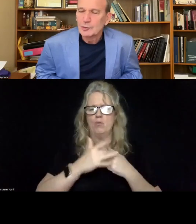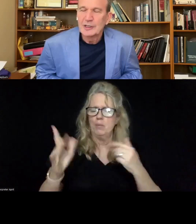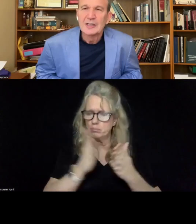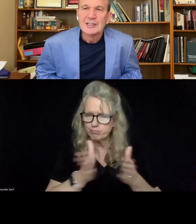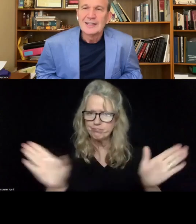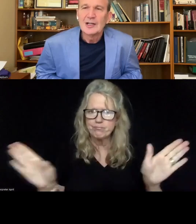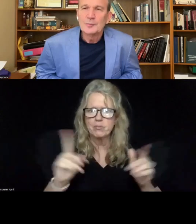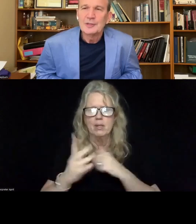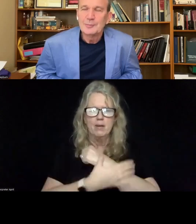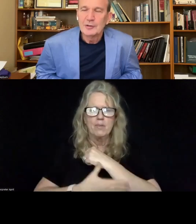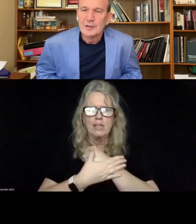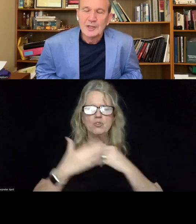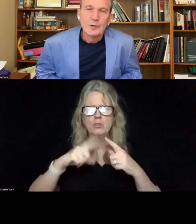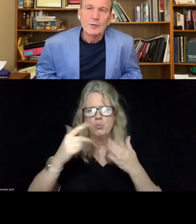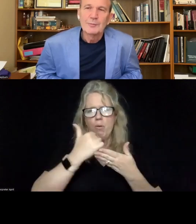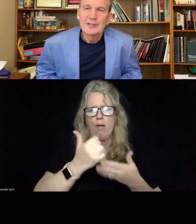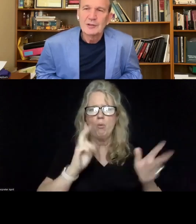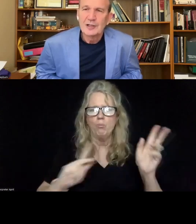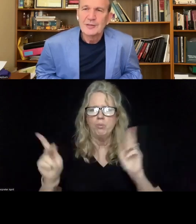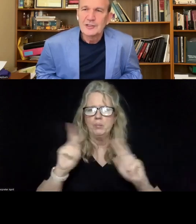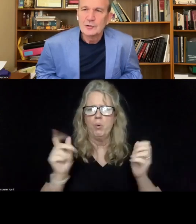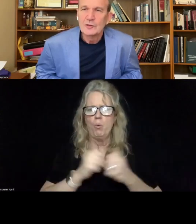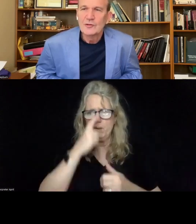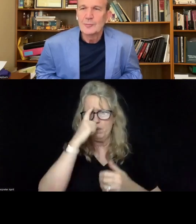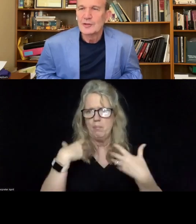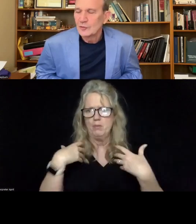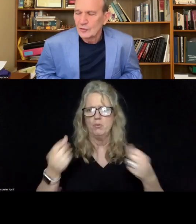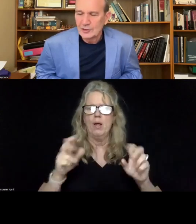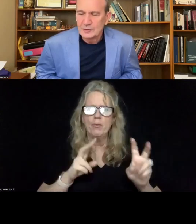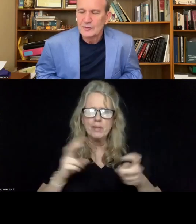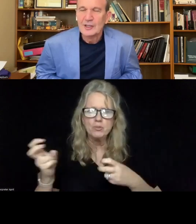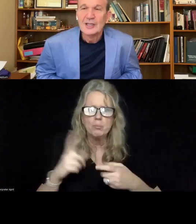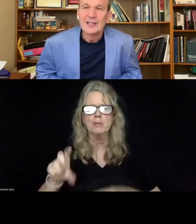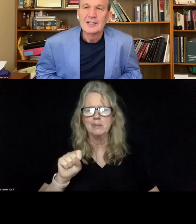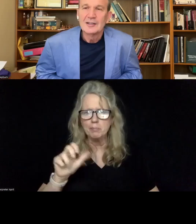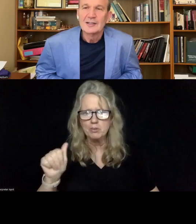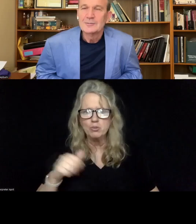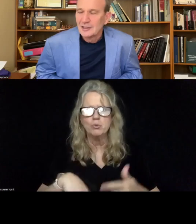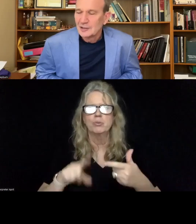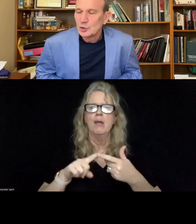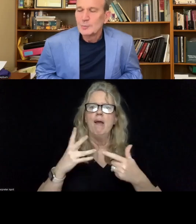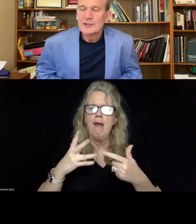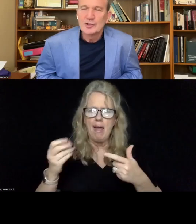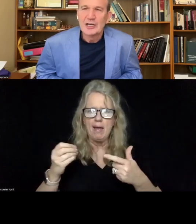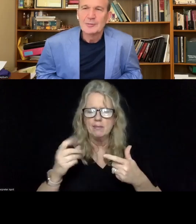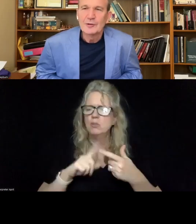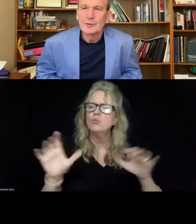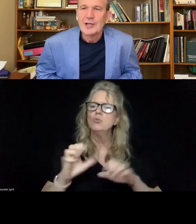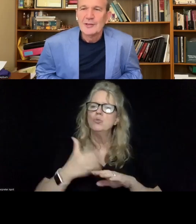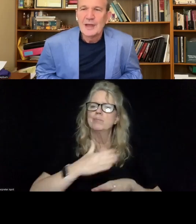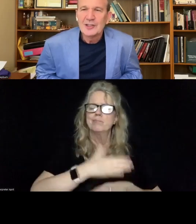the country to help people with mental health issues, substance use issues, and to do a better